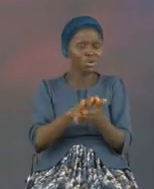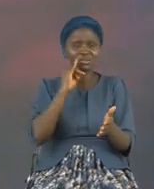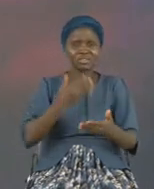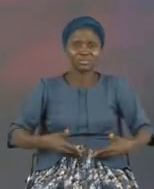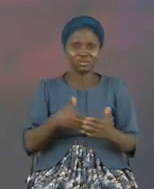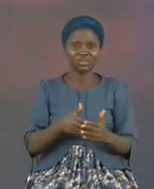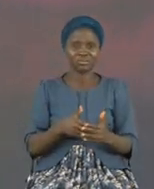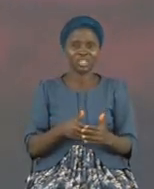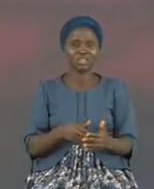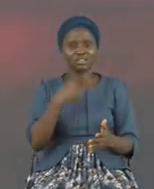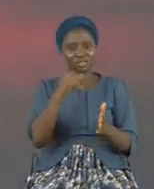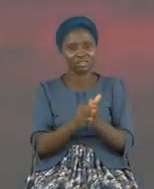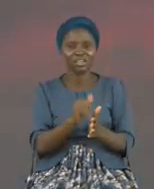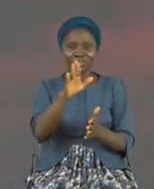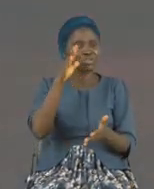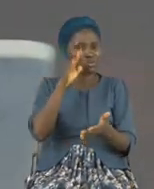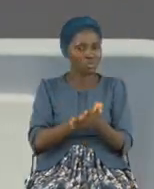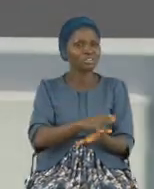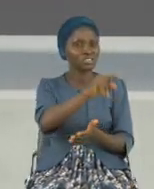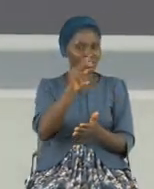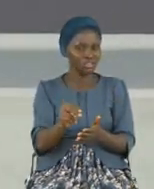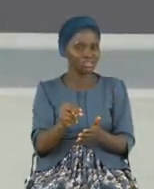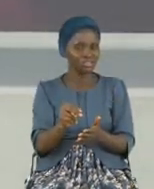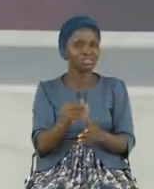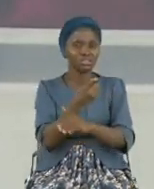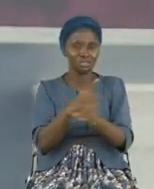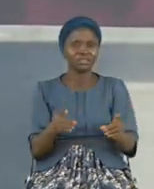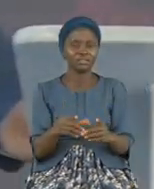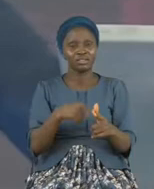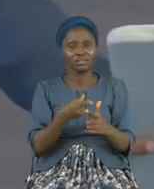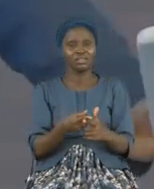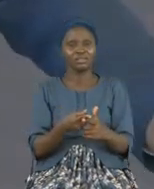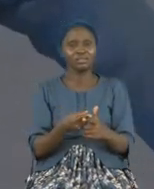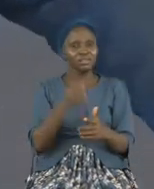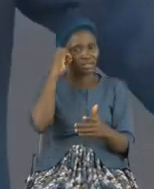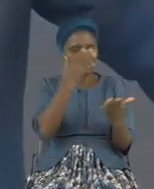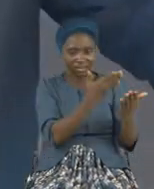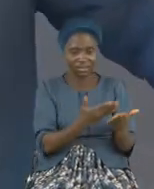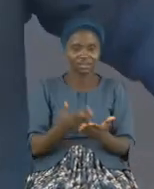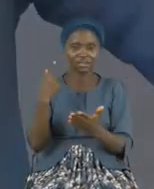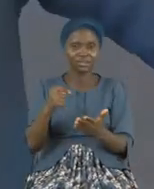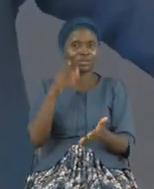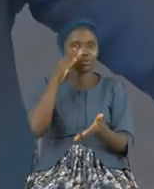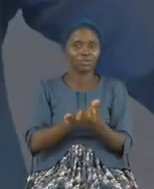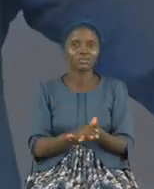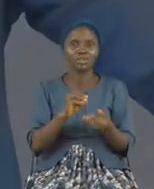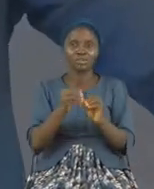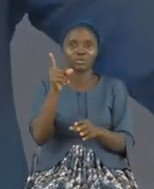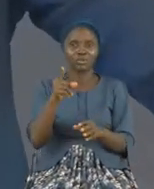deliverance. And then she carries the wife. Number one, you couldn't deliver your wife